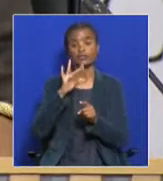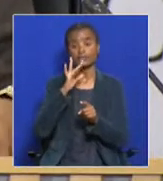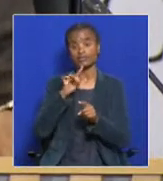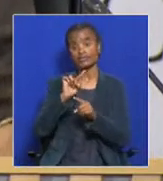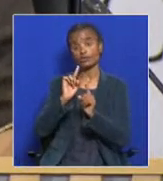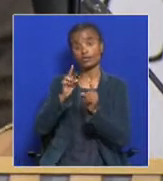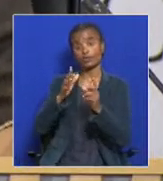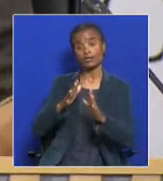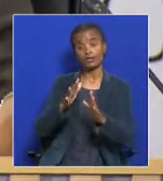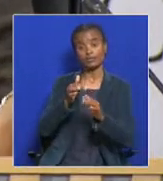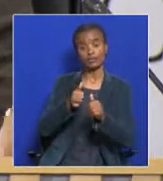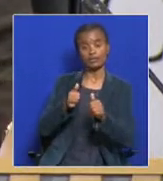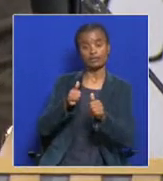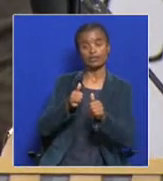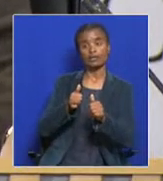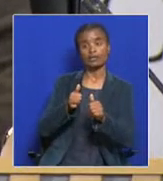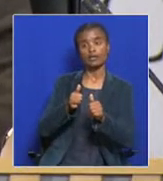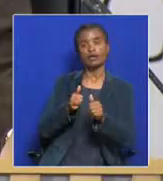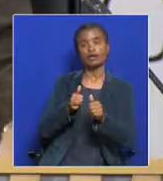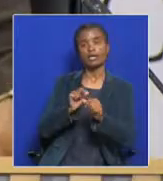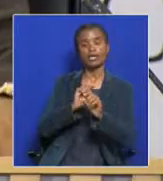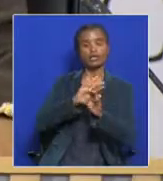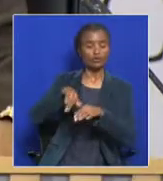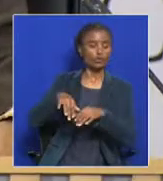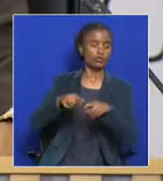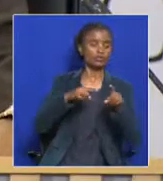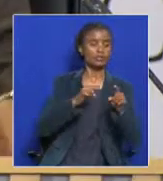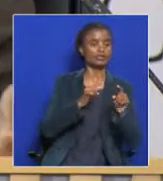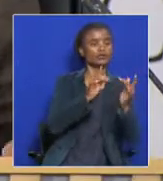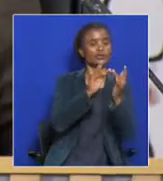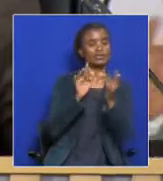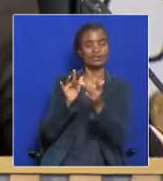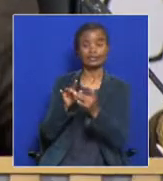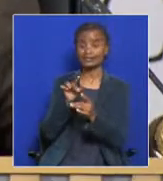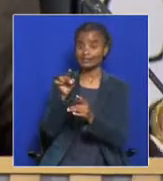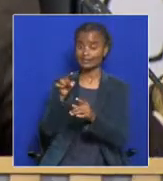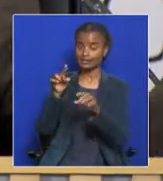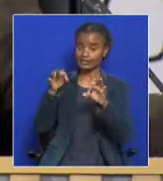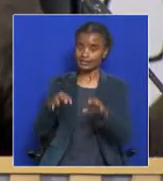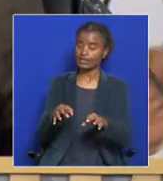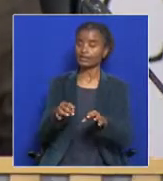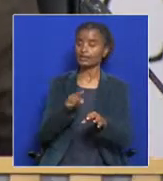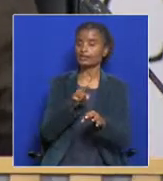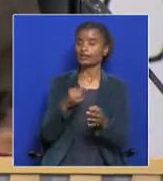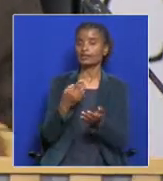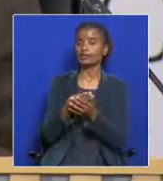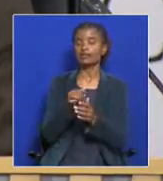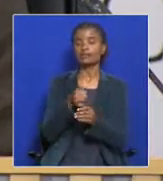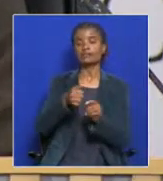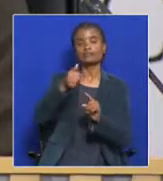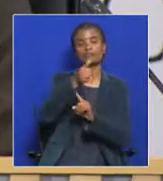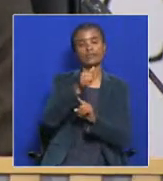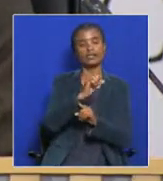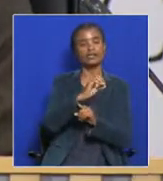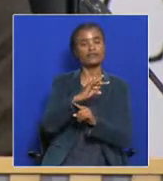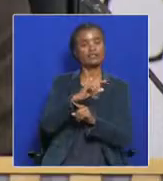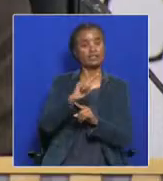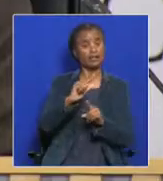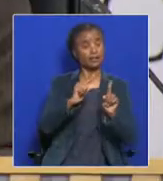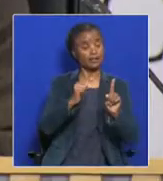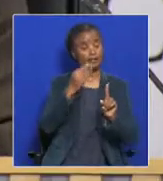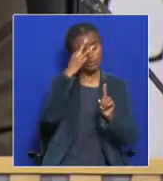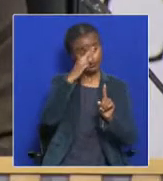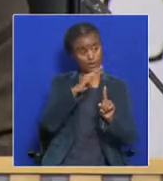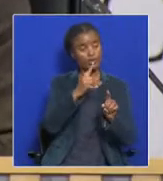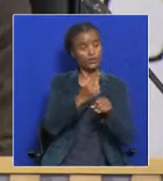be taking those decisions and making those calls. There's another brigadier at FSL in Pretoria that's always very helpful. I can't contact her